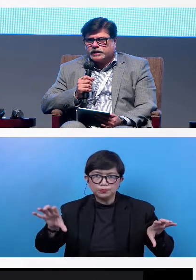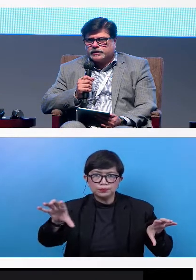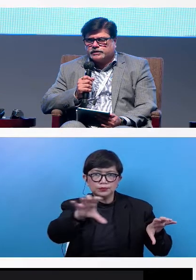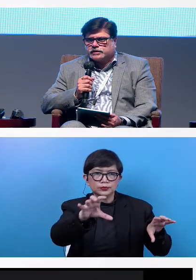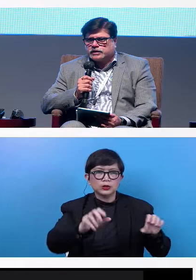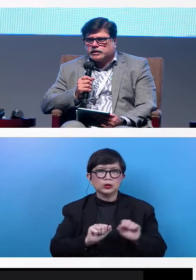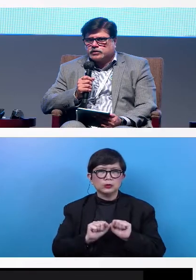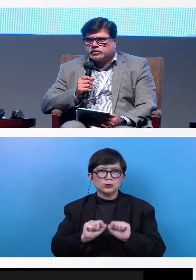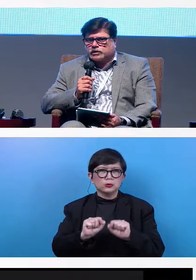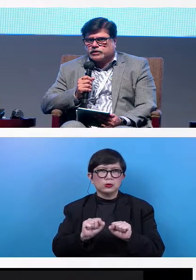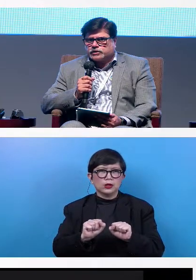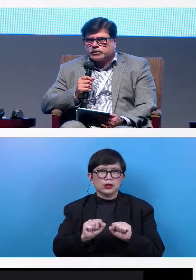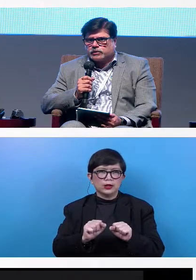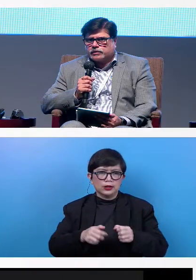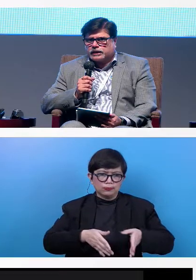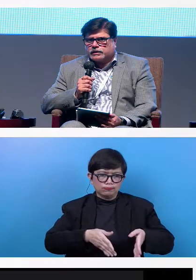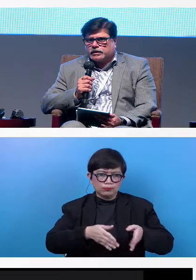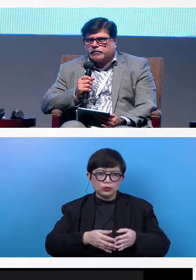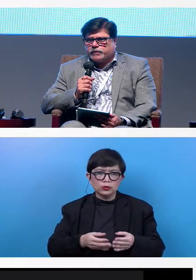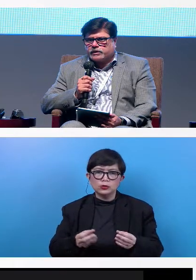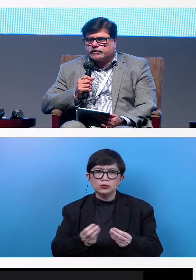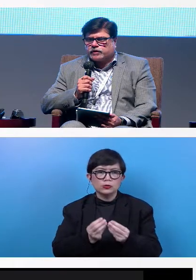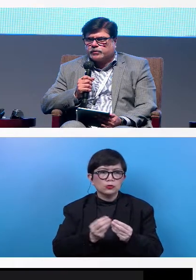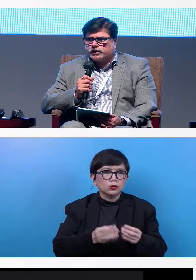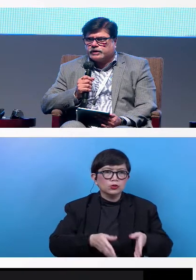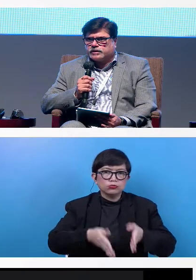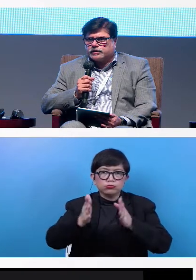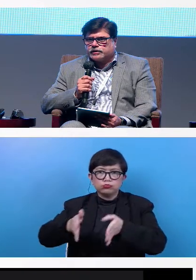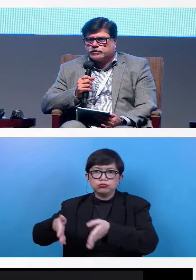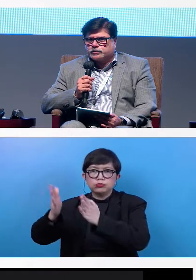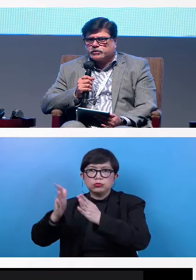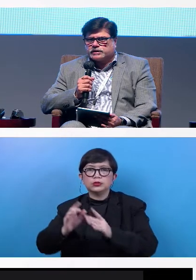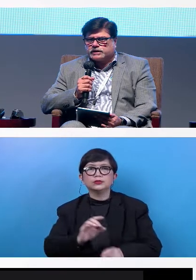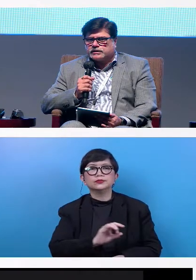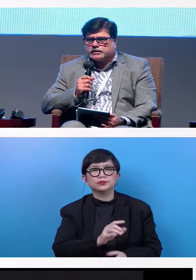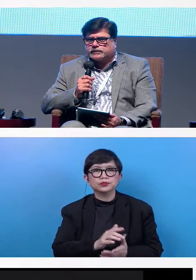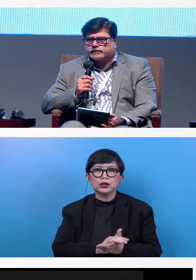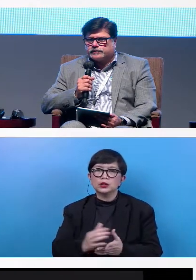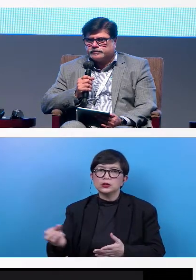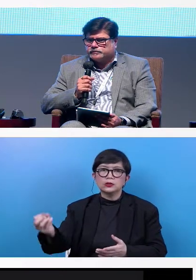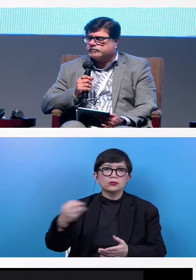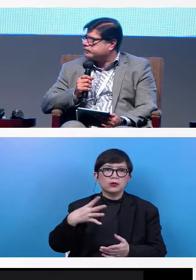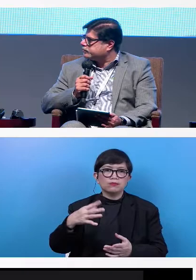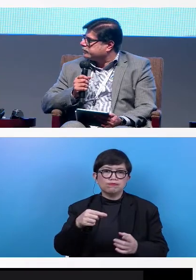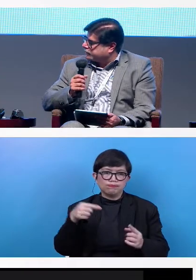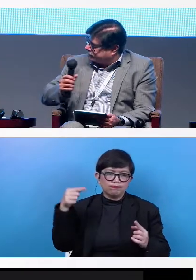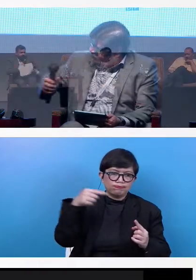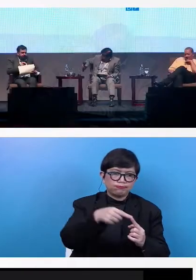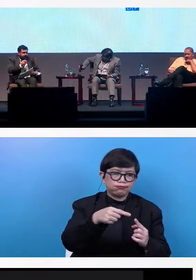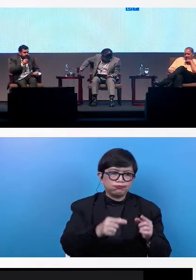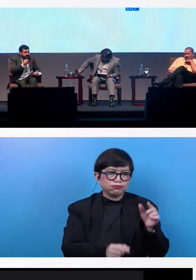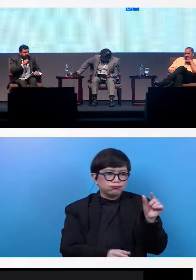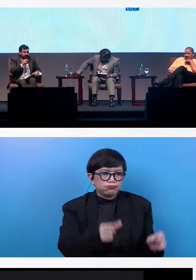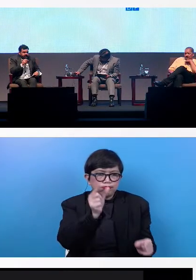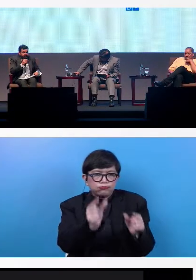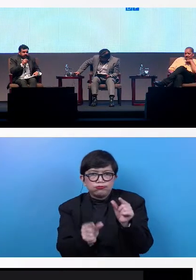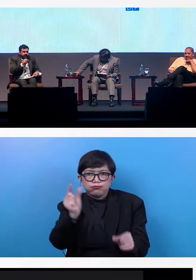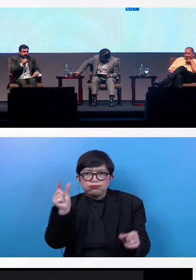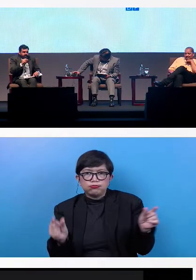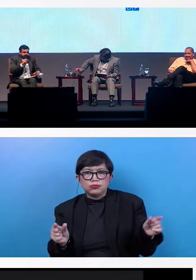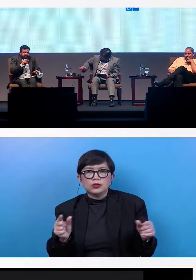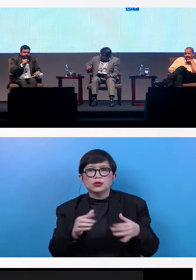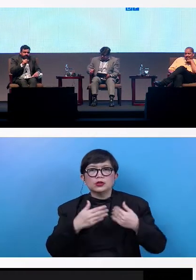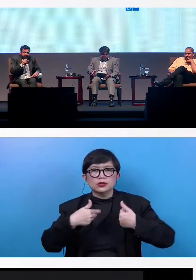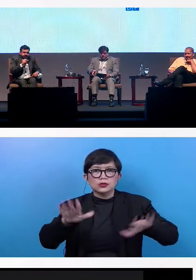build resilience to ensure the impacts on communities are reduced post-disaster. Thank you, Ajay. That was very